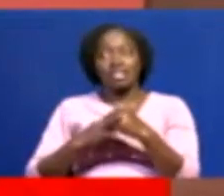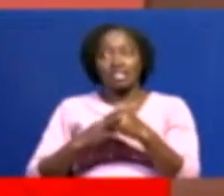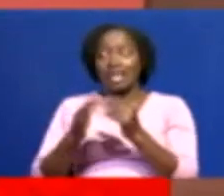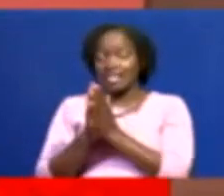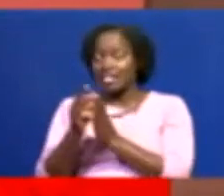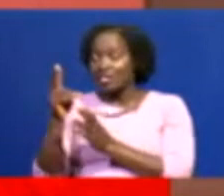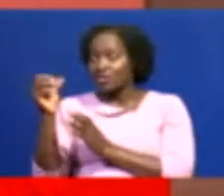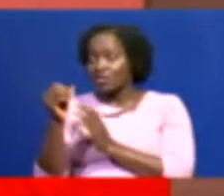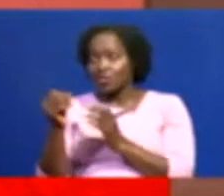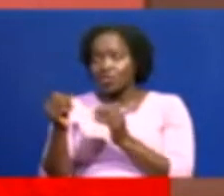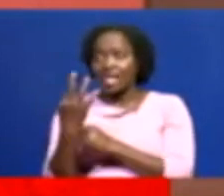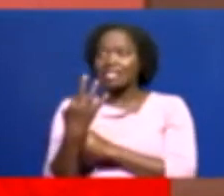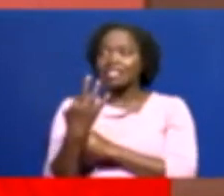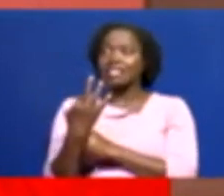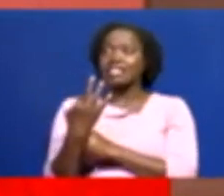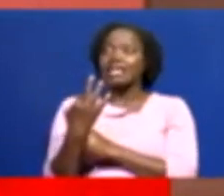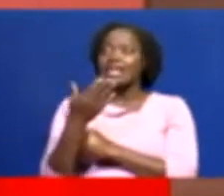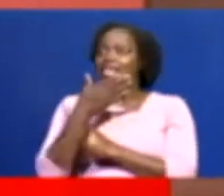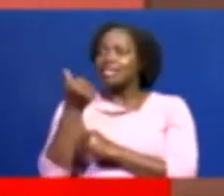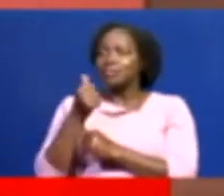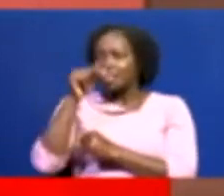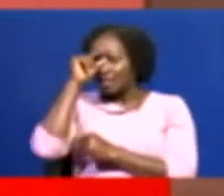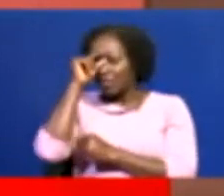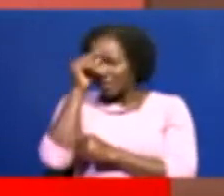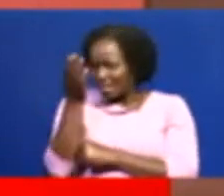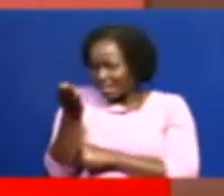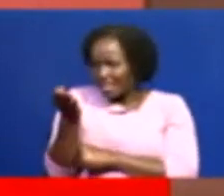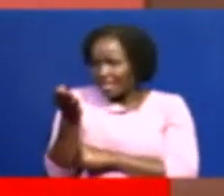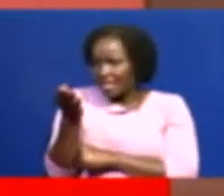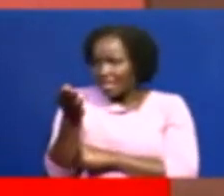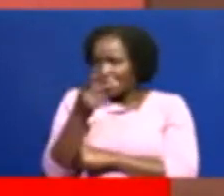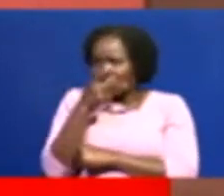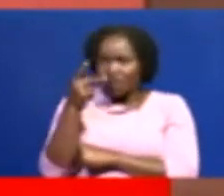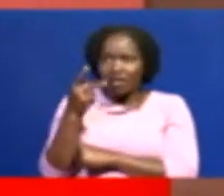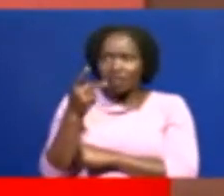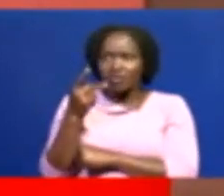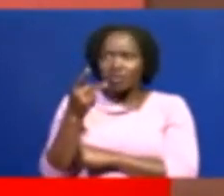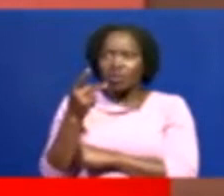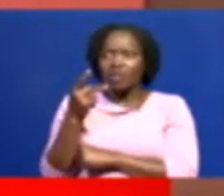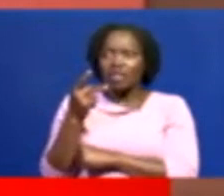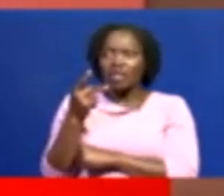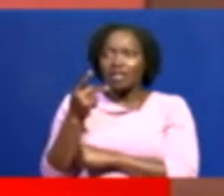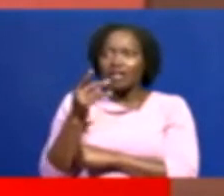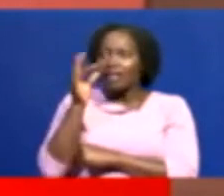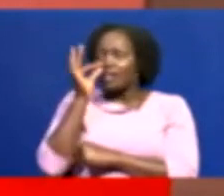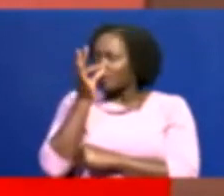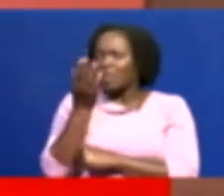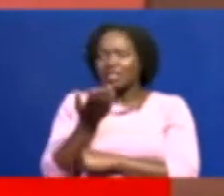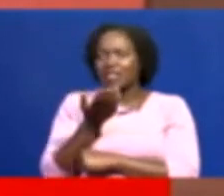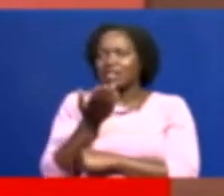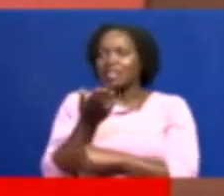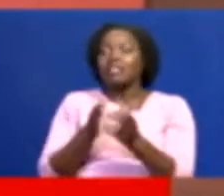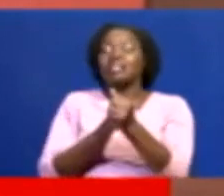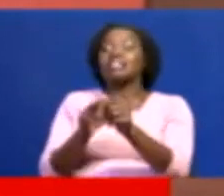2013, mm-hmm. when you had the best government in place of Kalonzo Musyoka and Mwai Kibaki leading